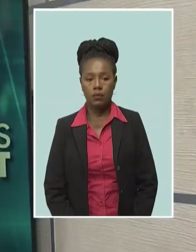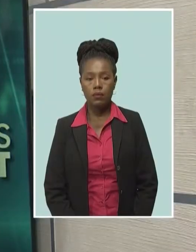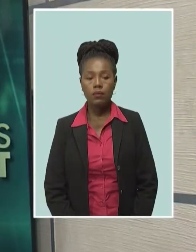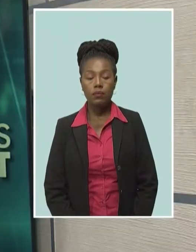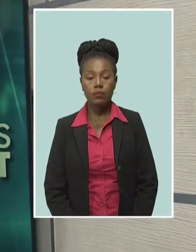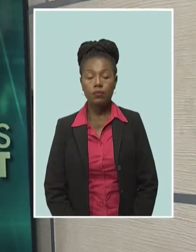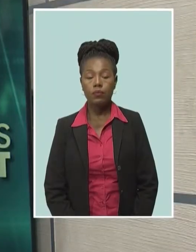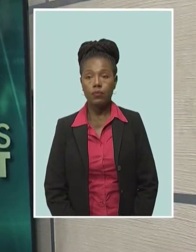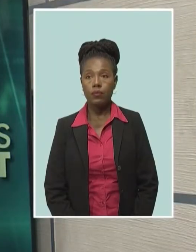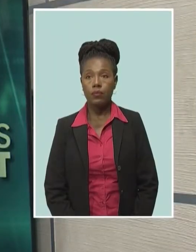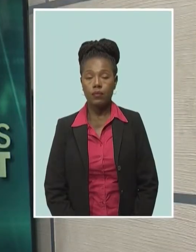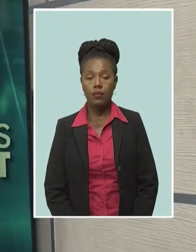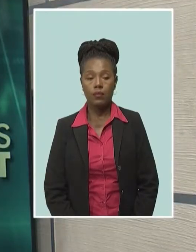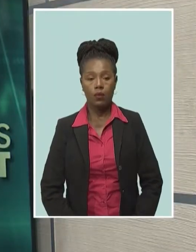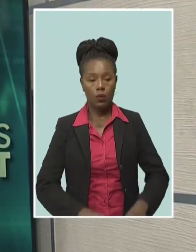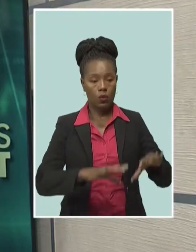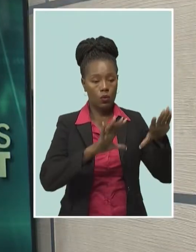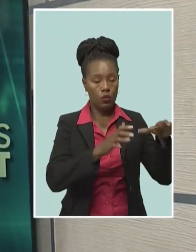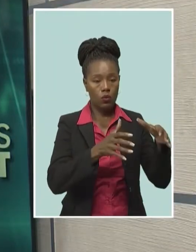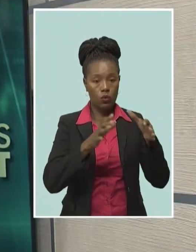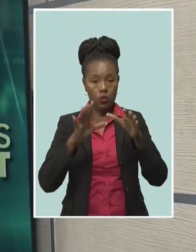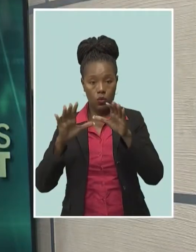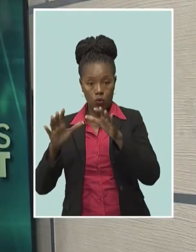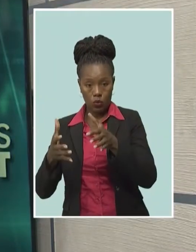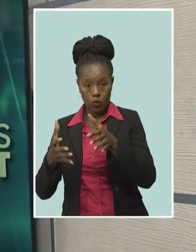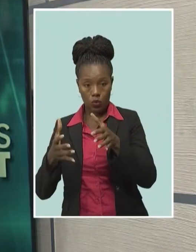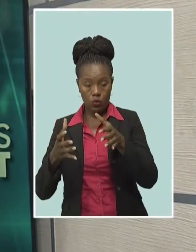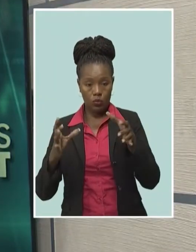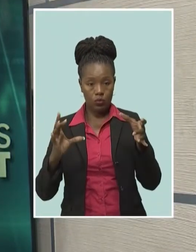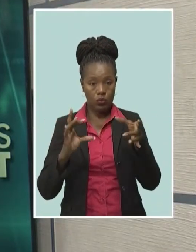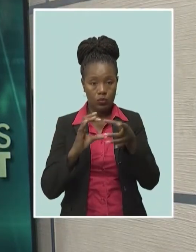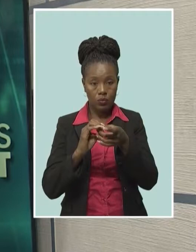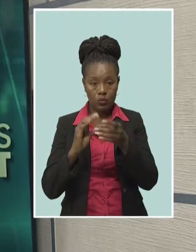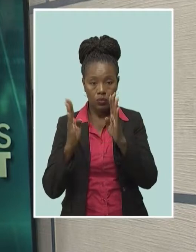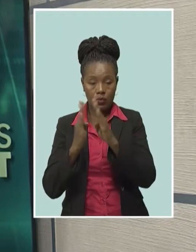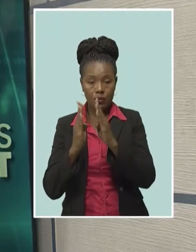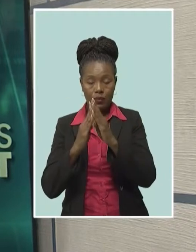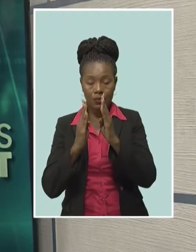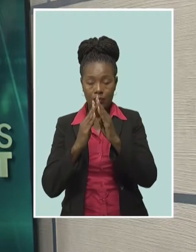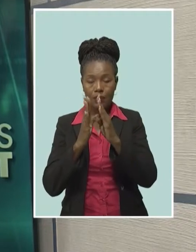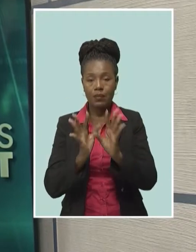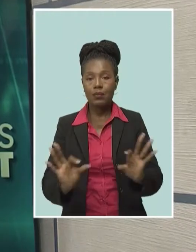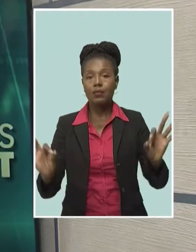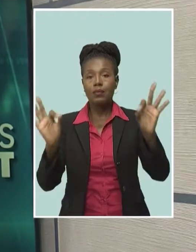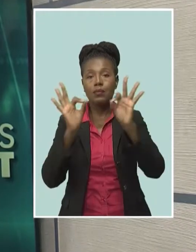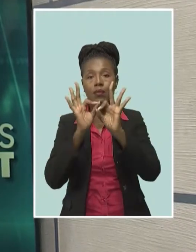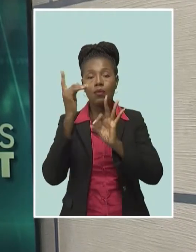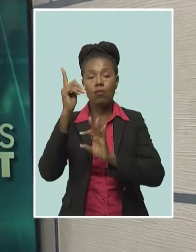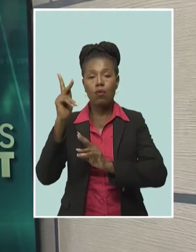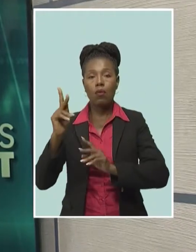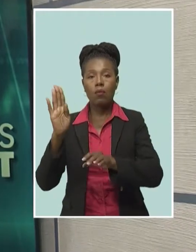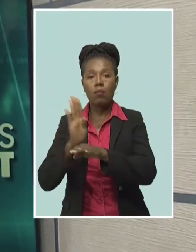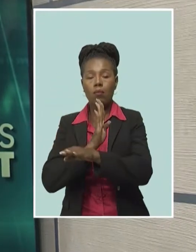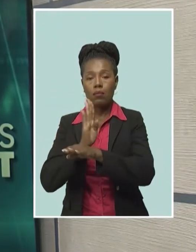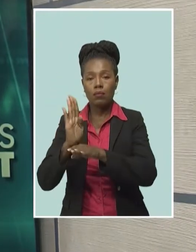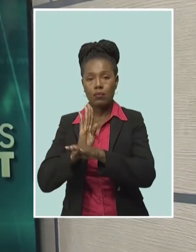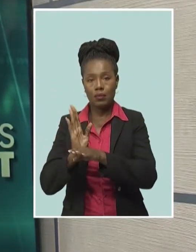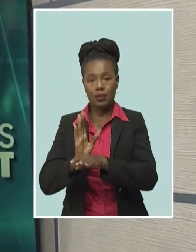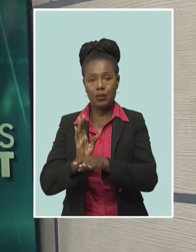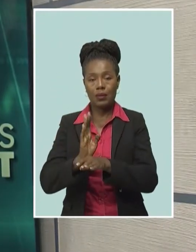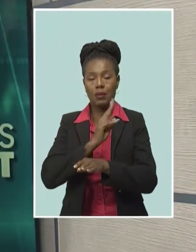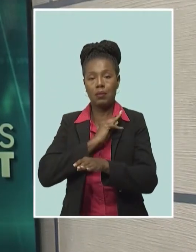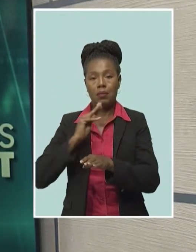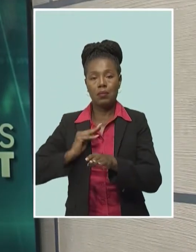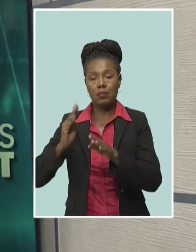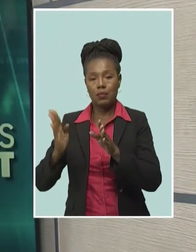In business tonight, a public-private sector renewable energy options meeting is important for Barbados. That's the word from the Minister of Energy and